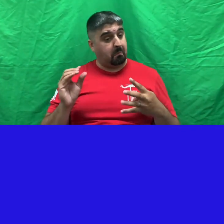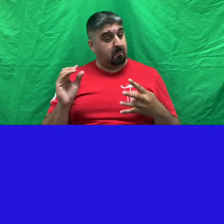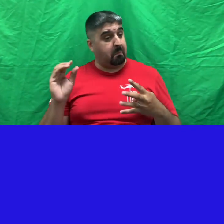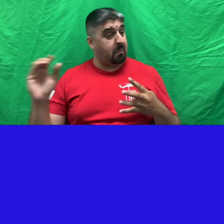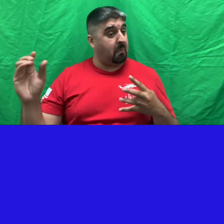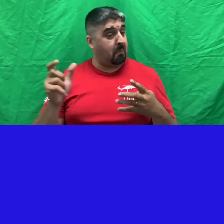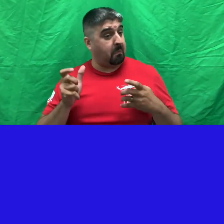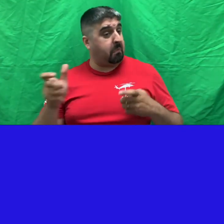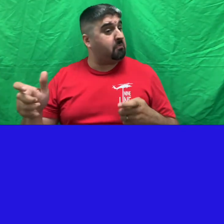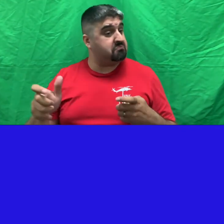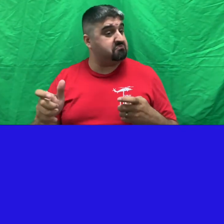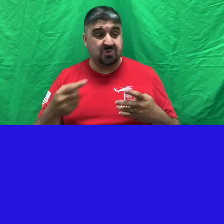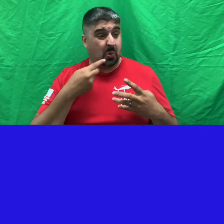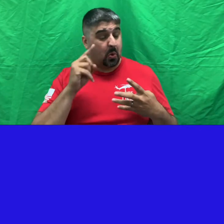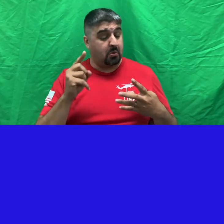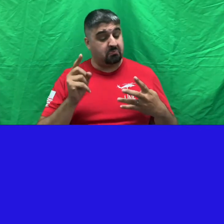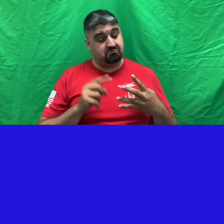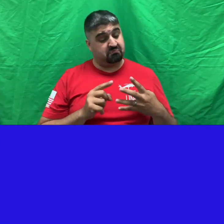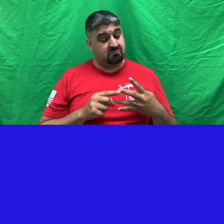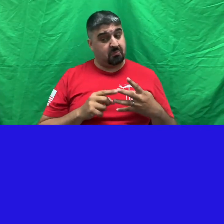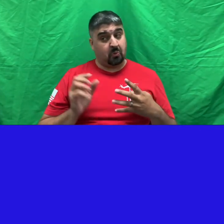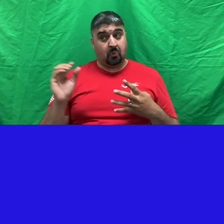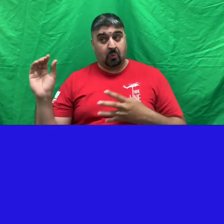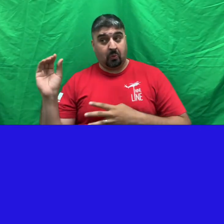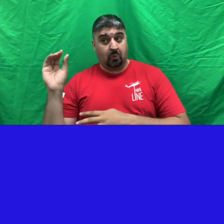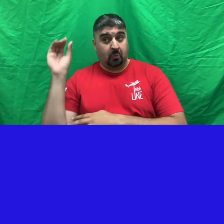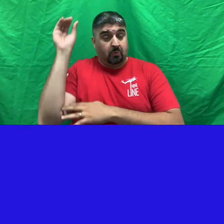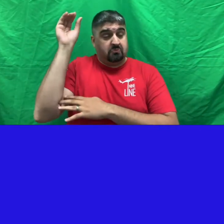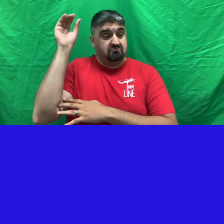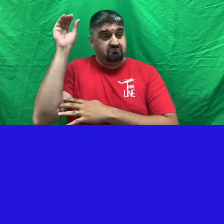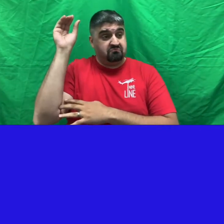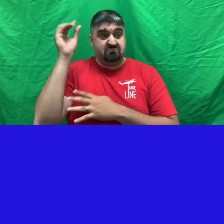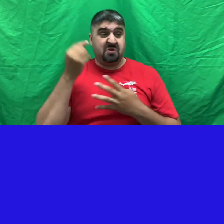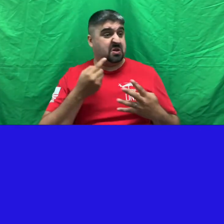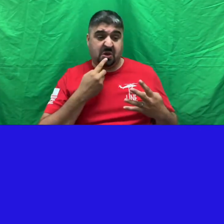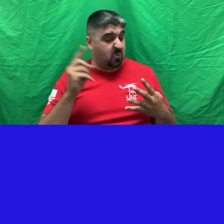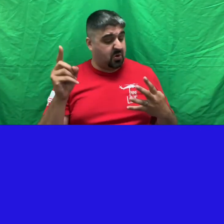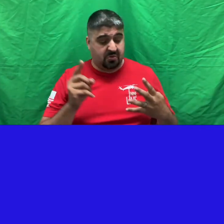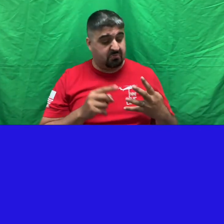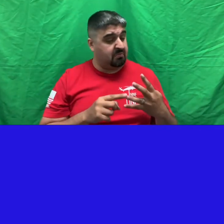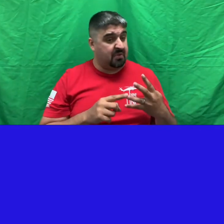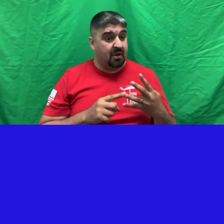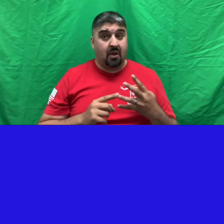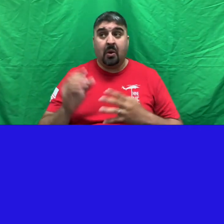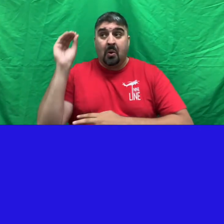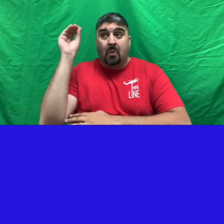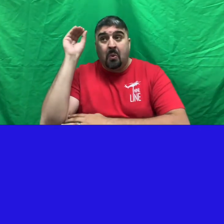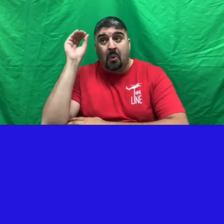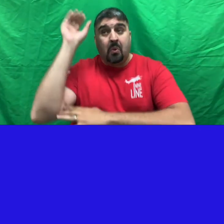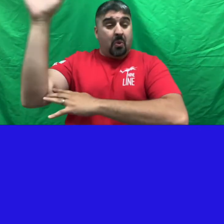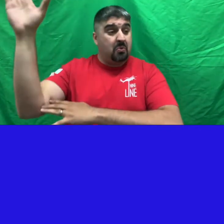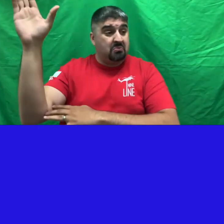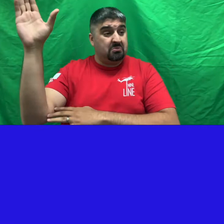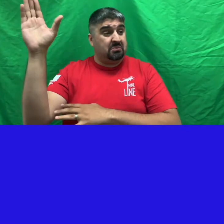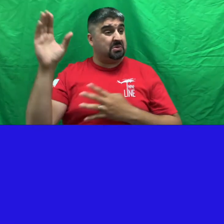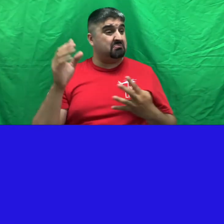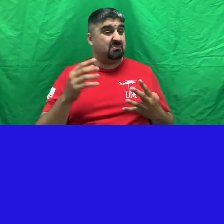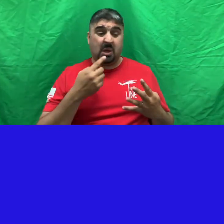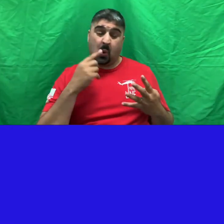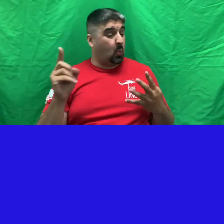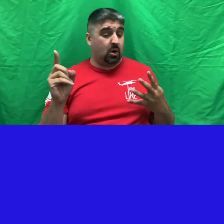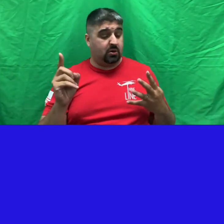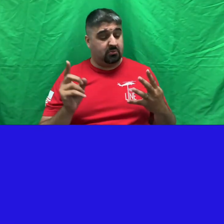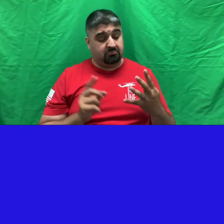not work, and a running and waving try did not work, and a running, waving, and jumping try did not